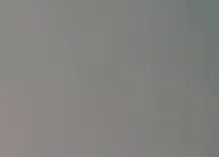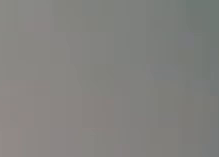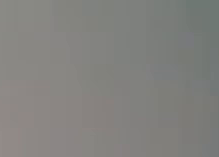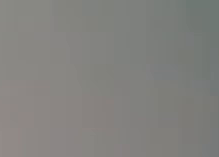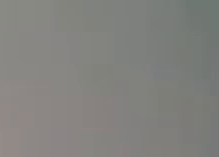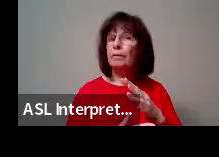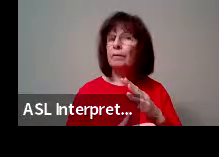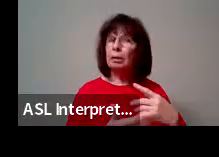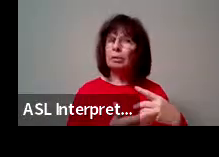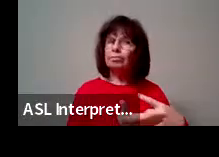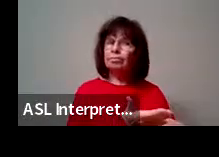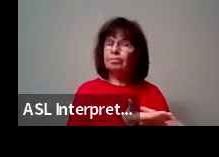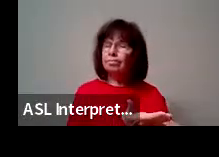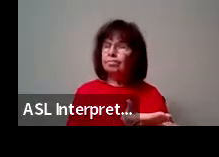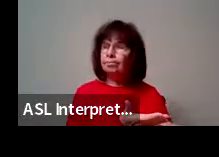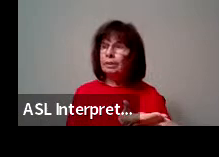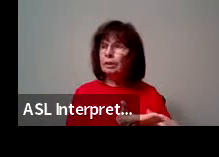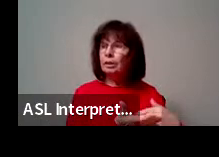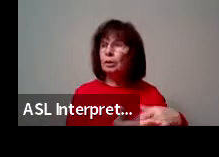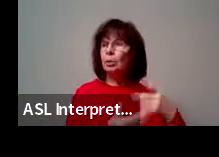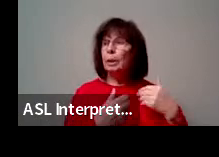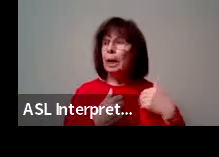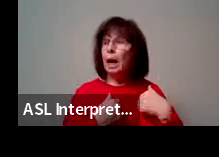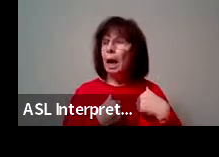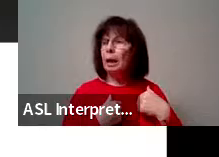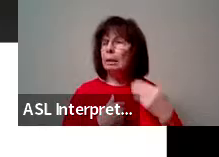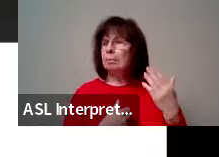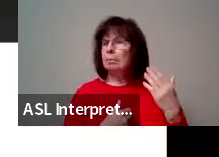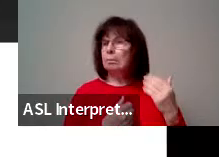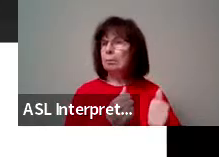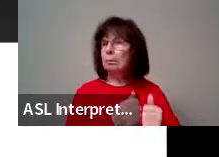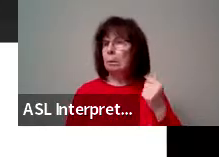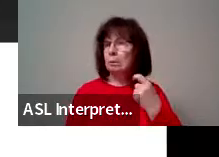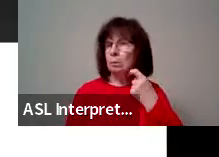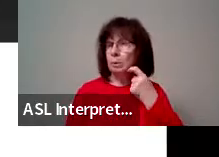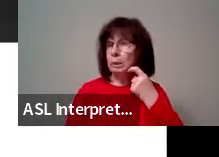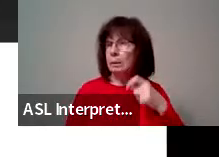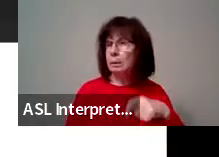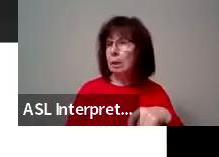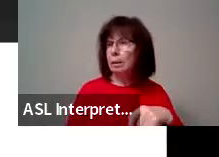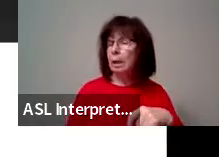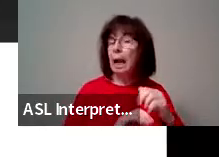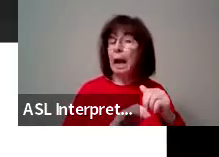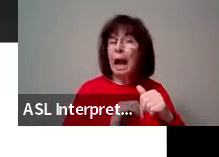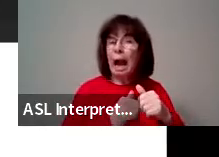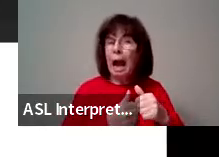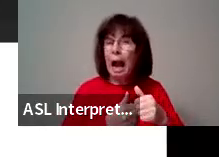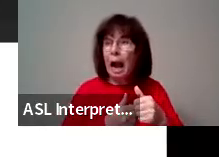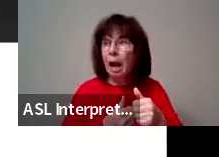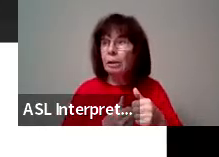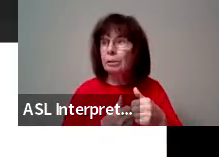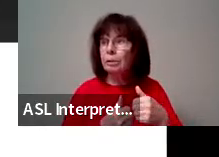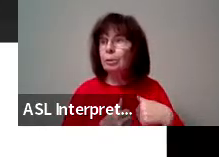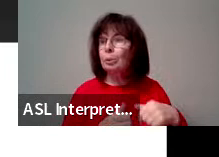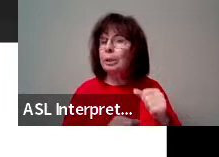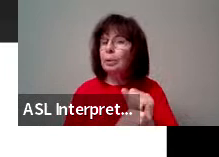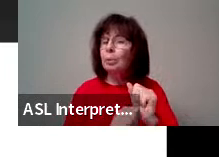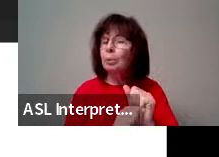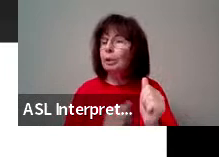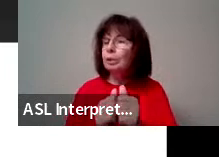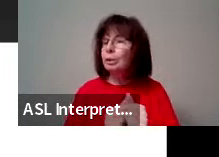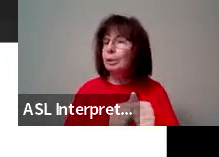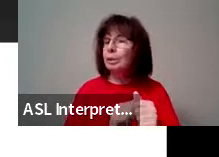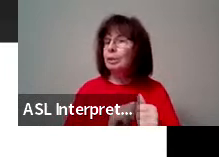had last time regarding how do we really work together to shift the